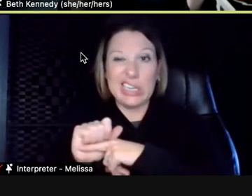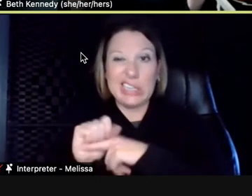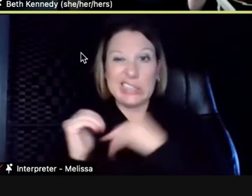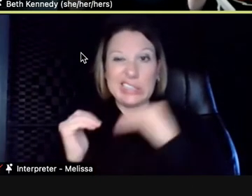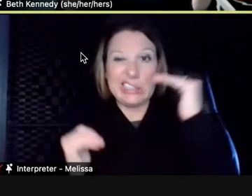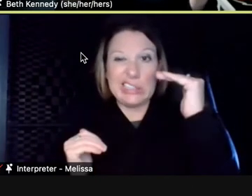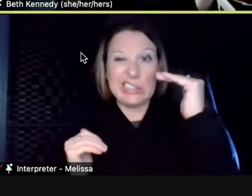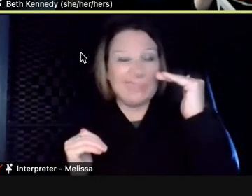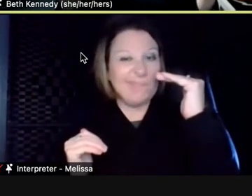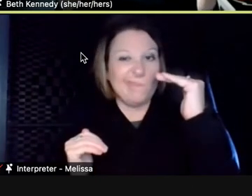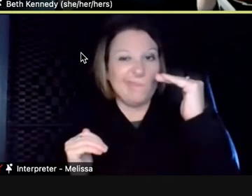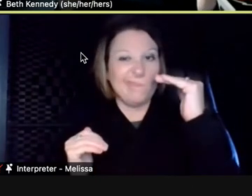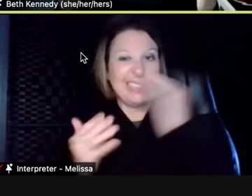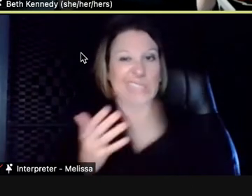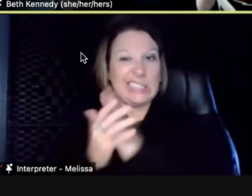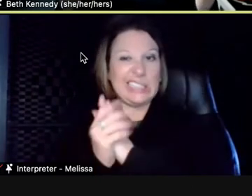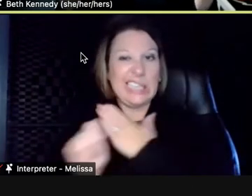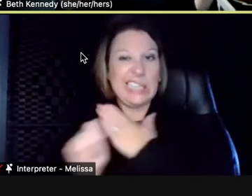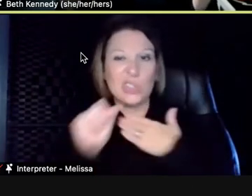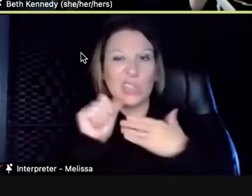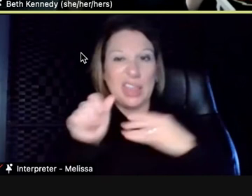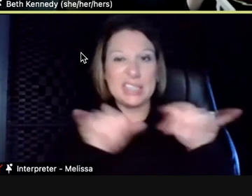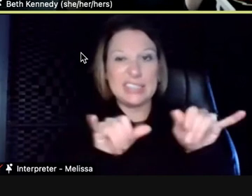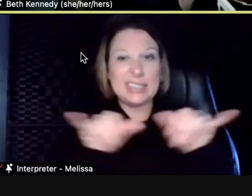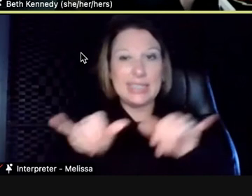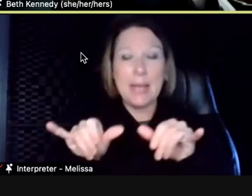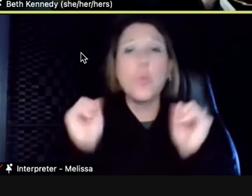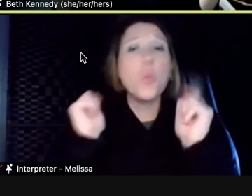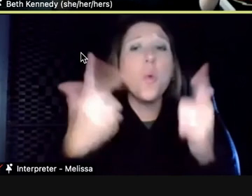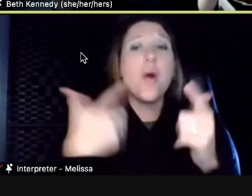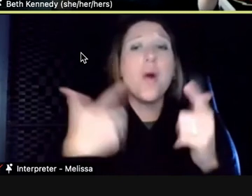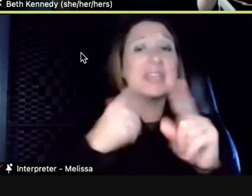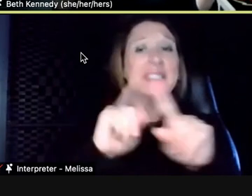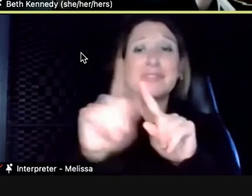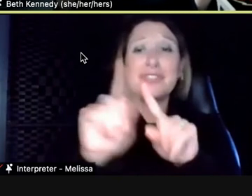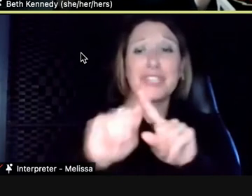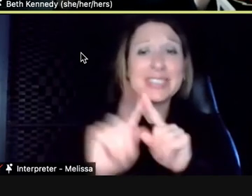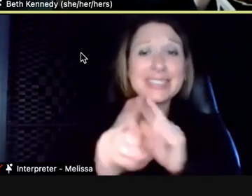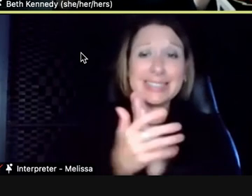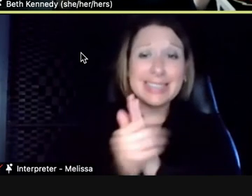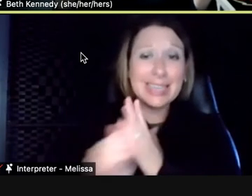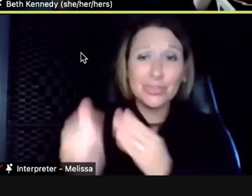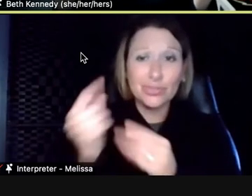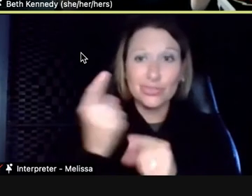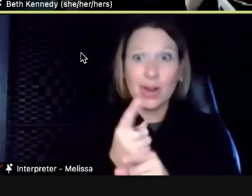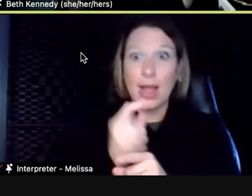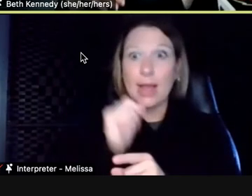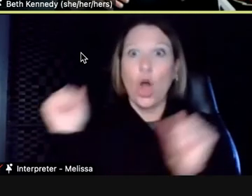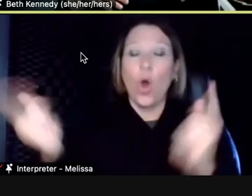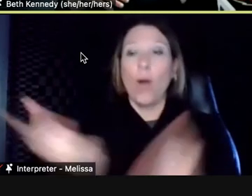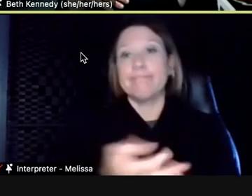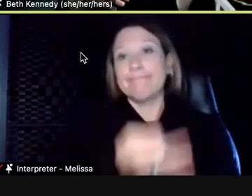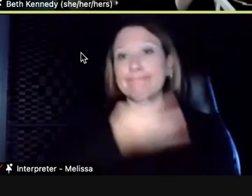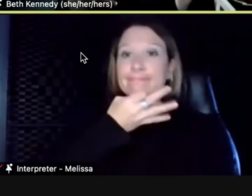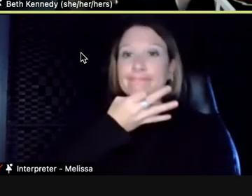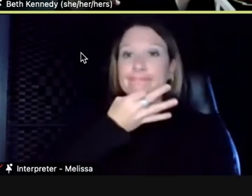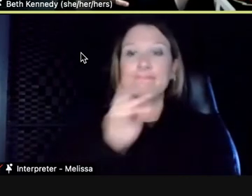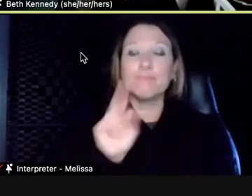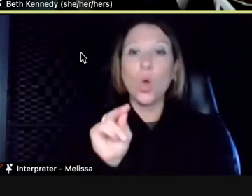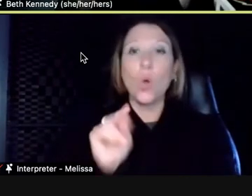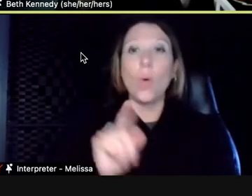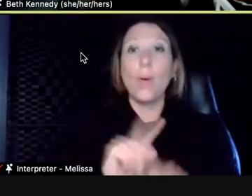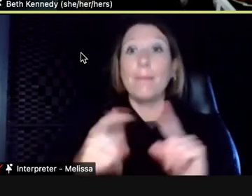same skill set, I mean, we all have different skill sets, right? And so not everyone can be the best. So you have an